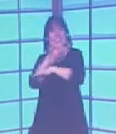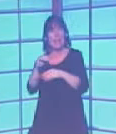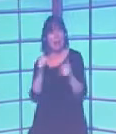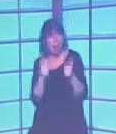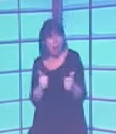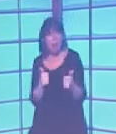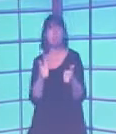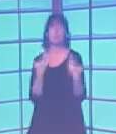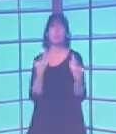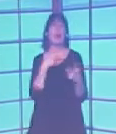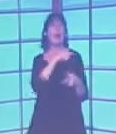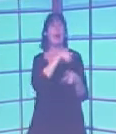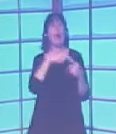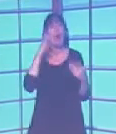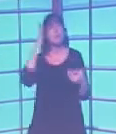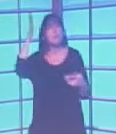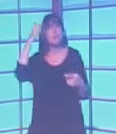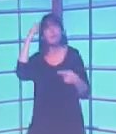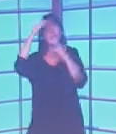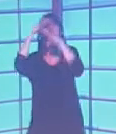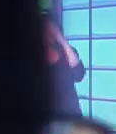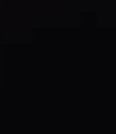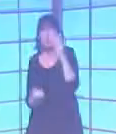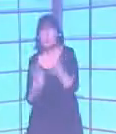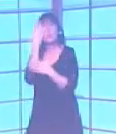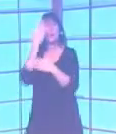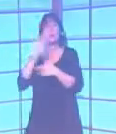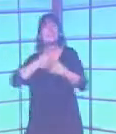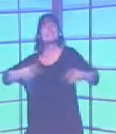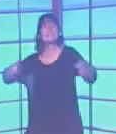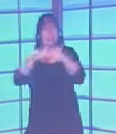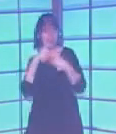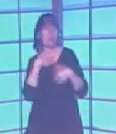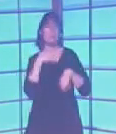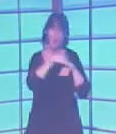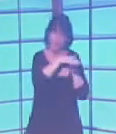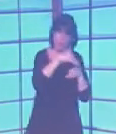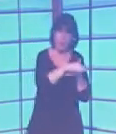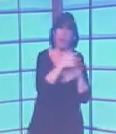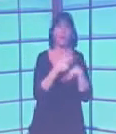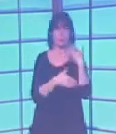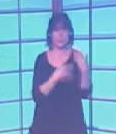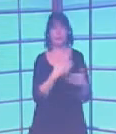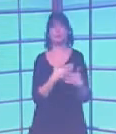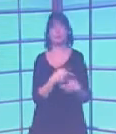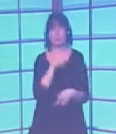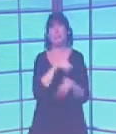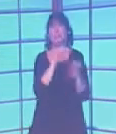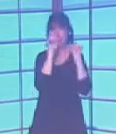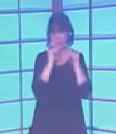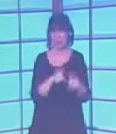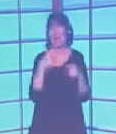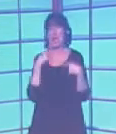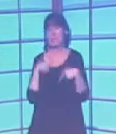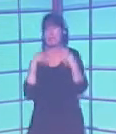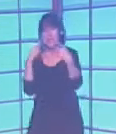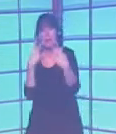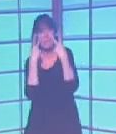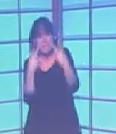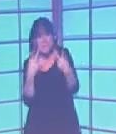new stadium build. This is a desktop exercise or could involve a site visit to the club or